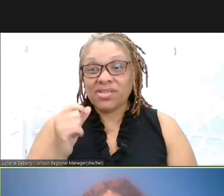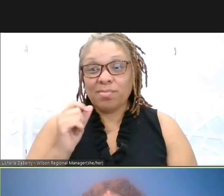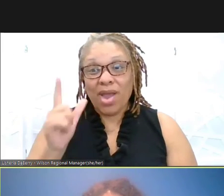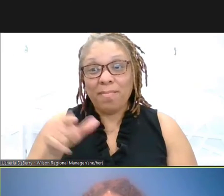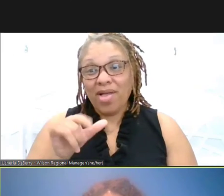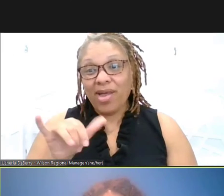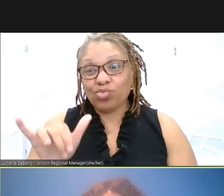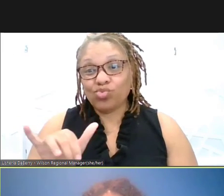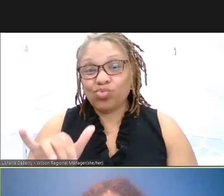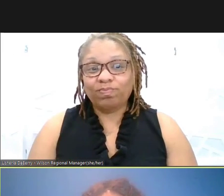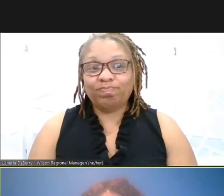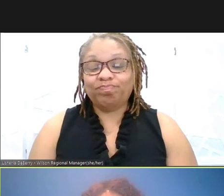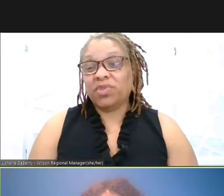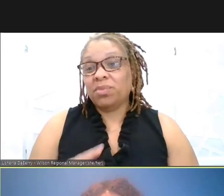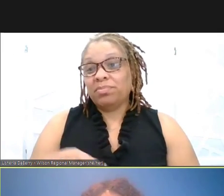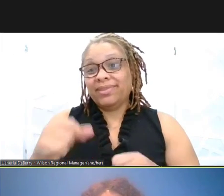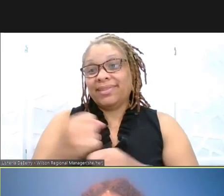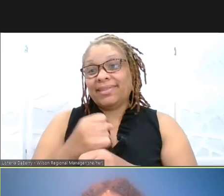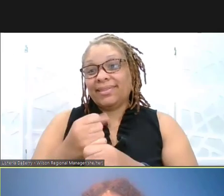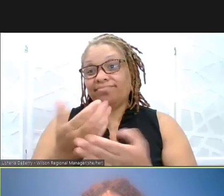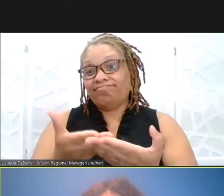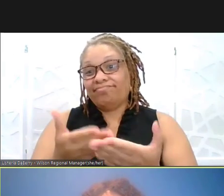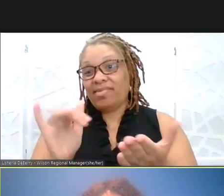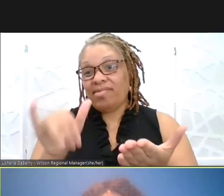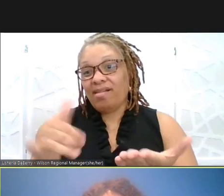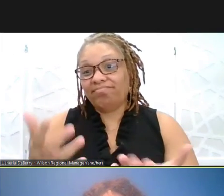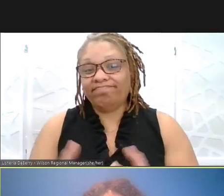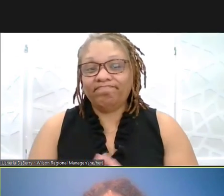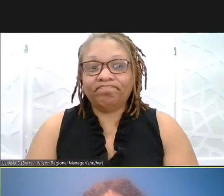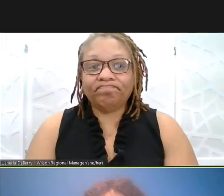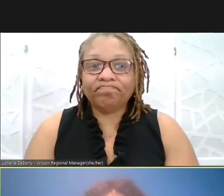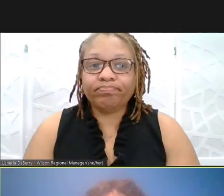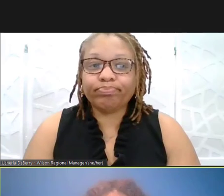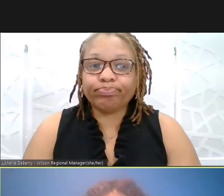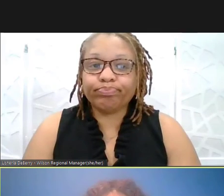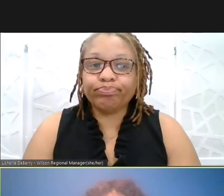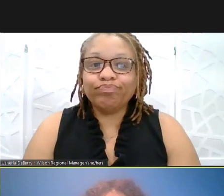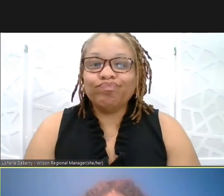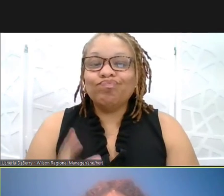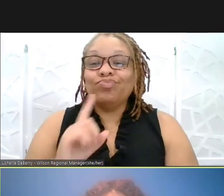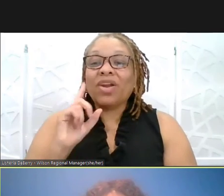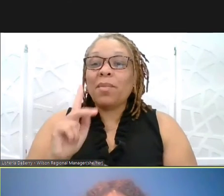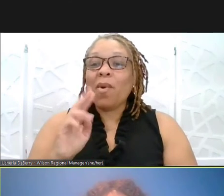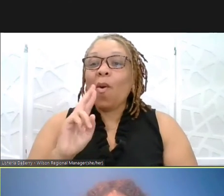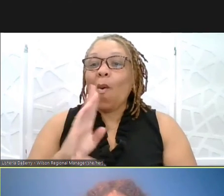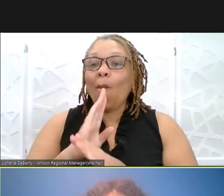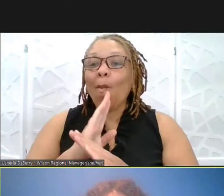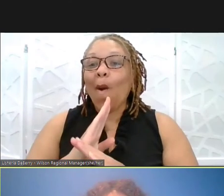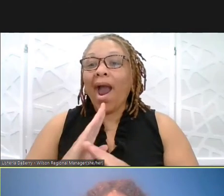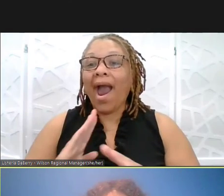9 times out of 10, they have a hearing child. You'd be surprised about that. The statistics prove that.